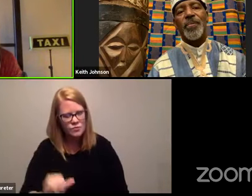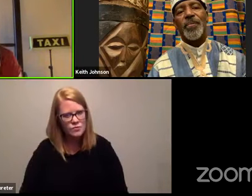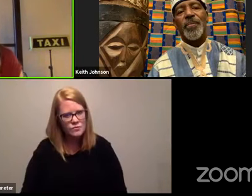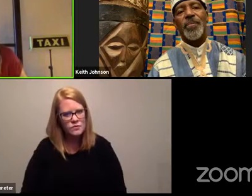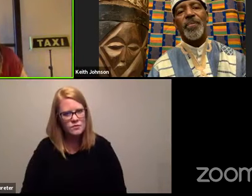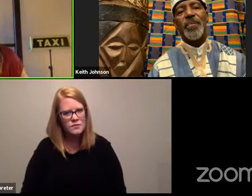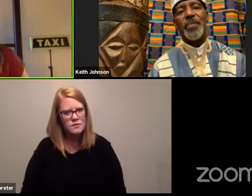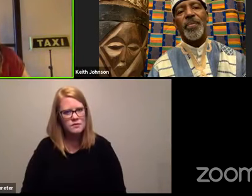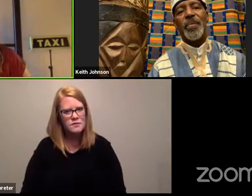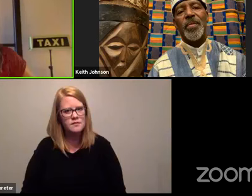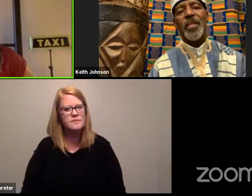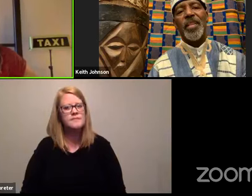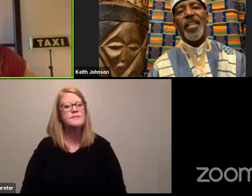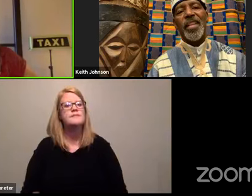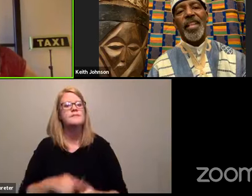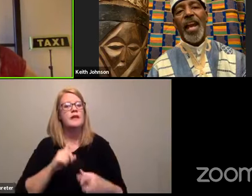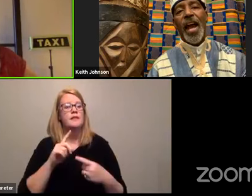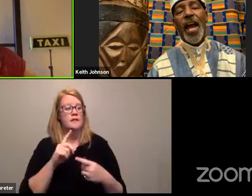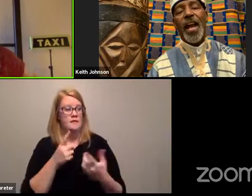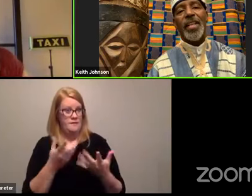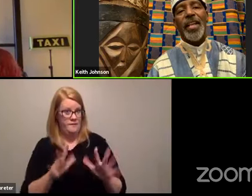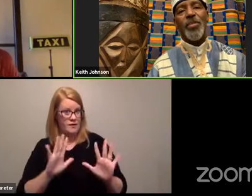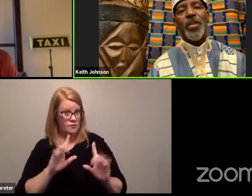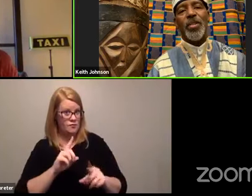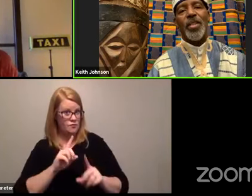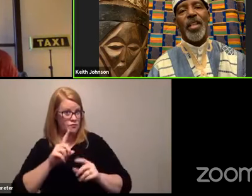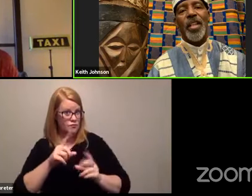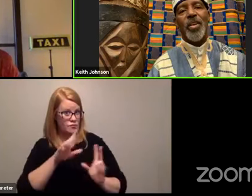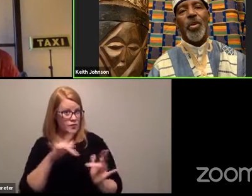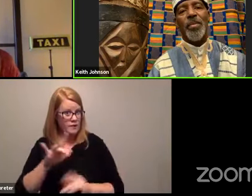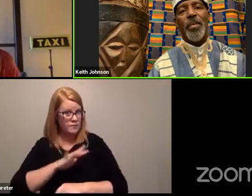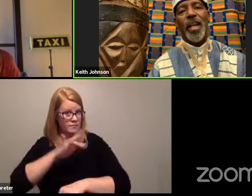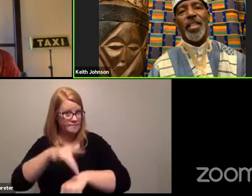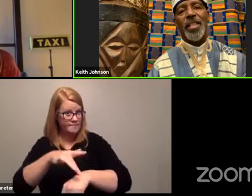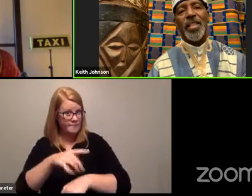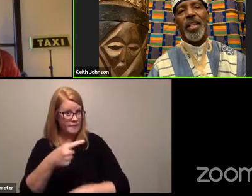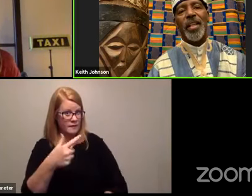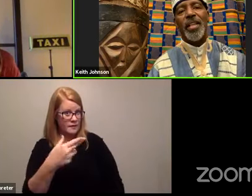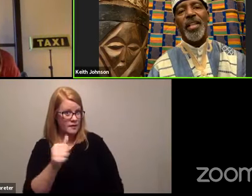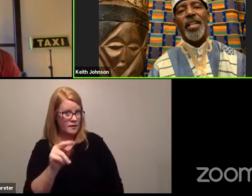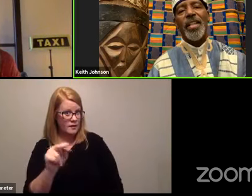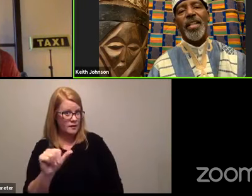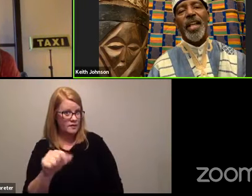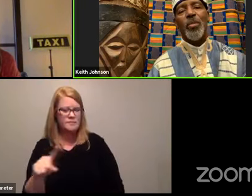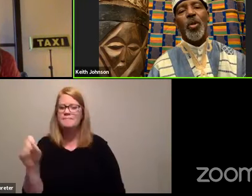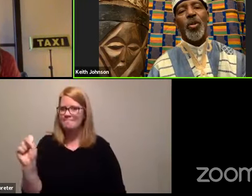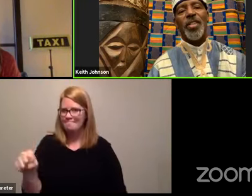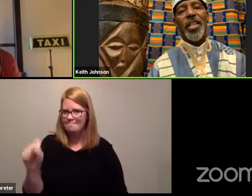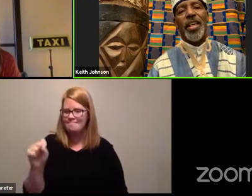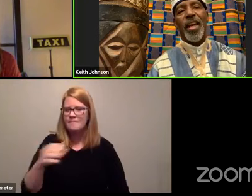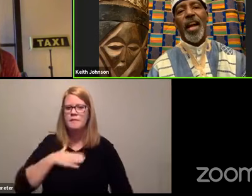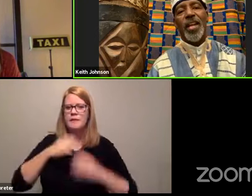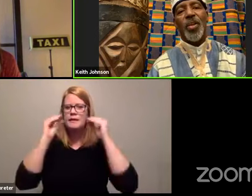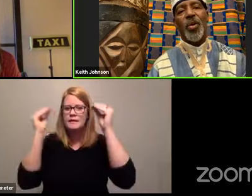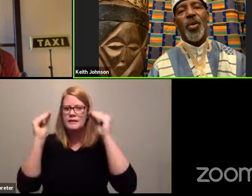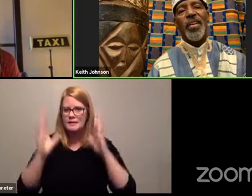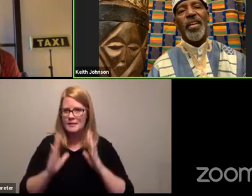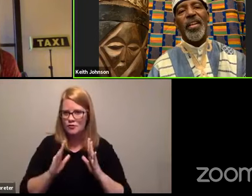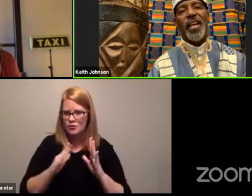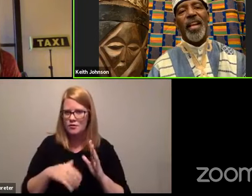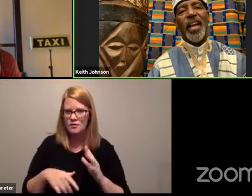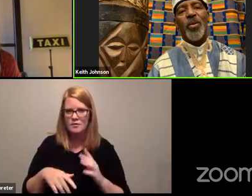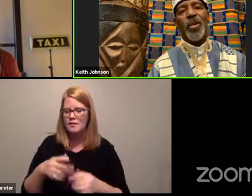And then you went to Ghana? Yeah, I had the opportunity to go with my teacher named Uncle Sike